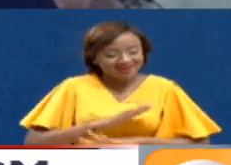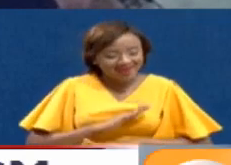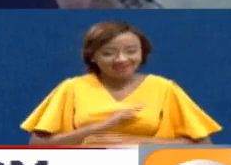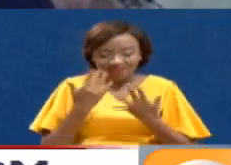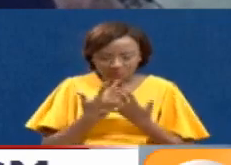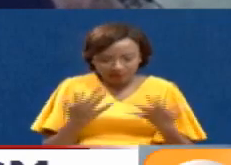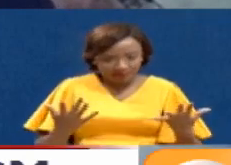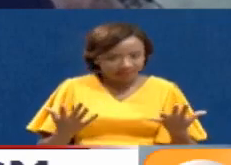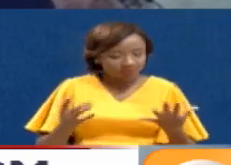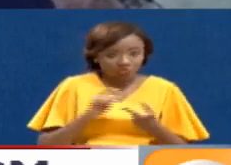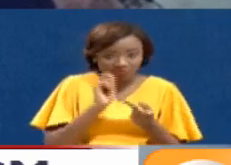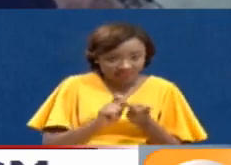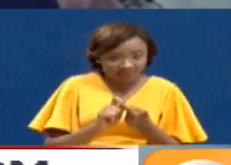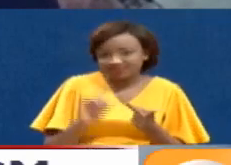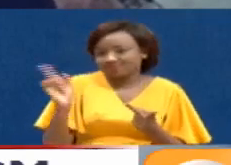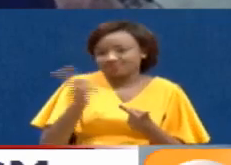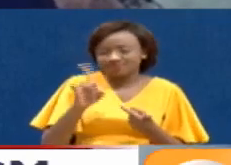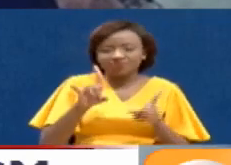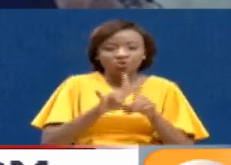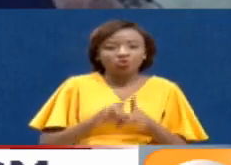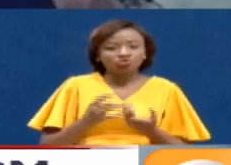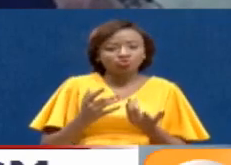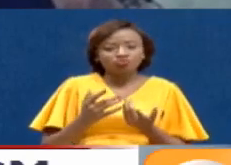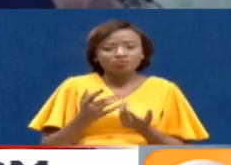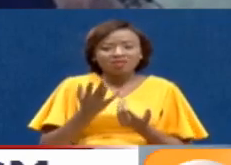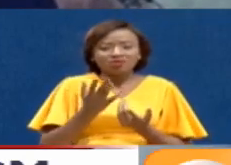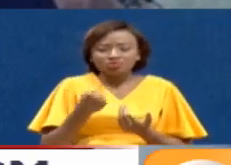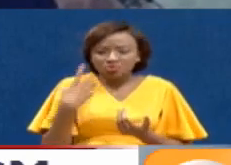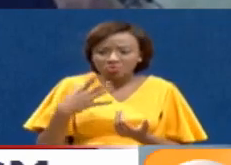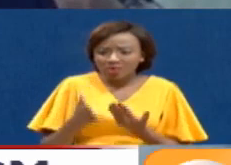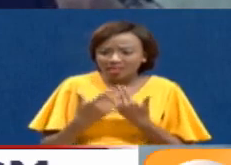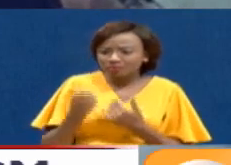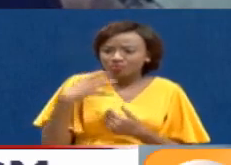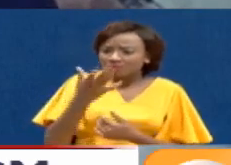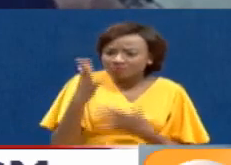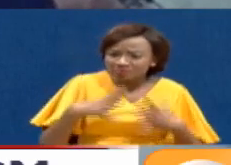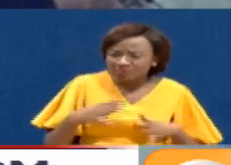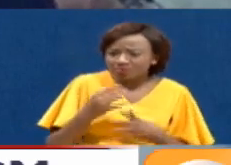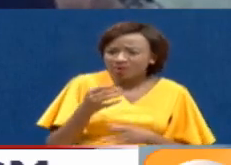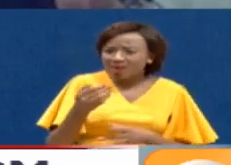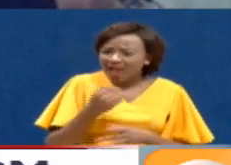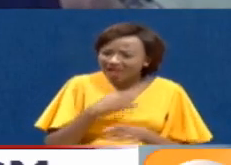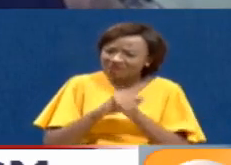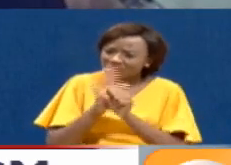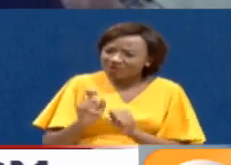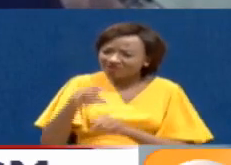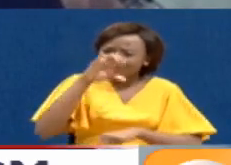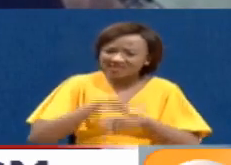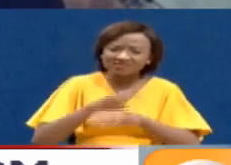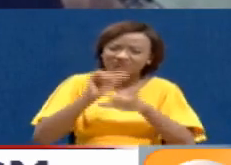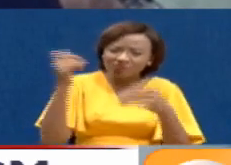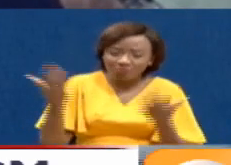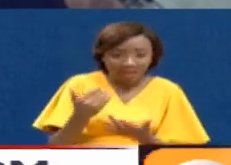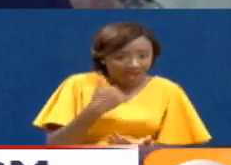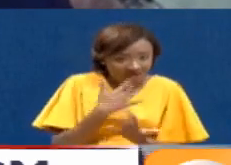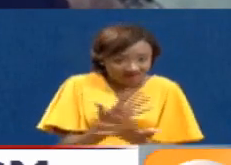equipment to test, to know how many people really are having the coronavirus infection.